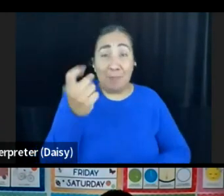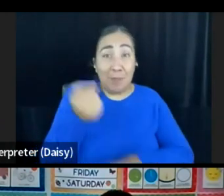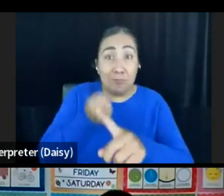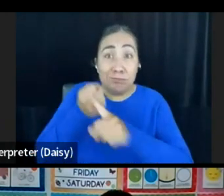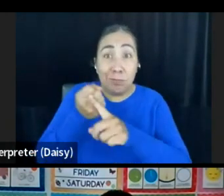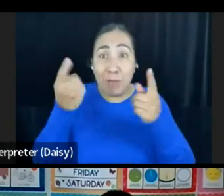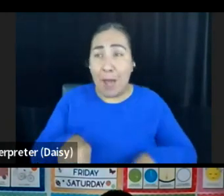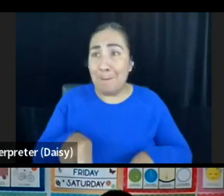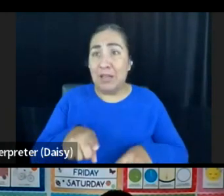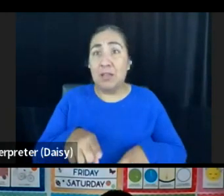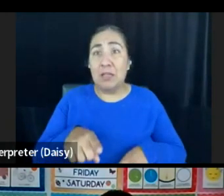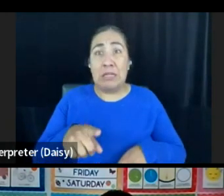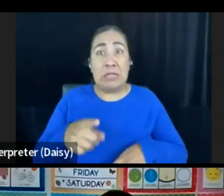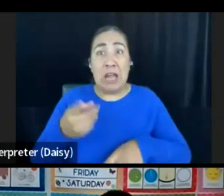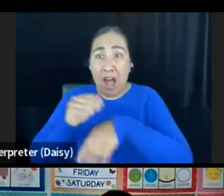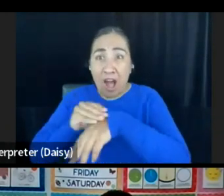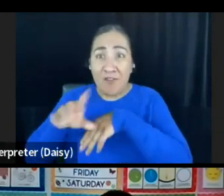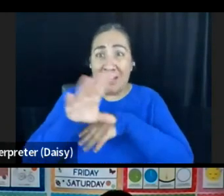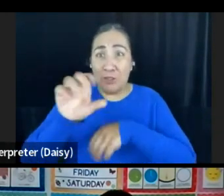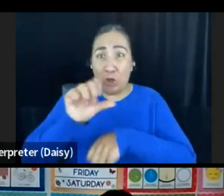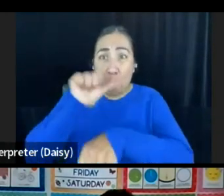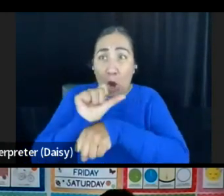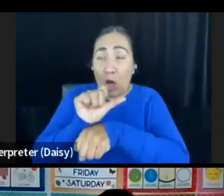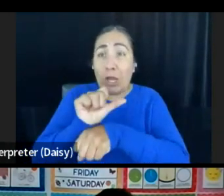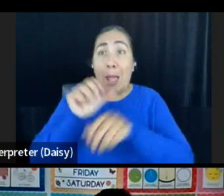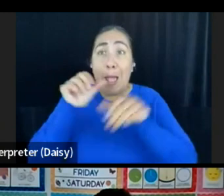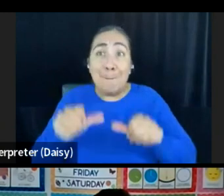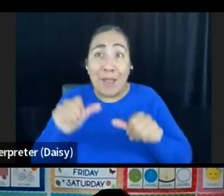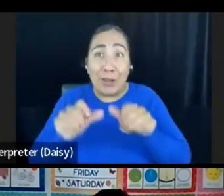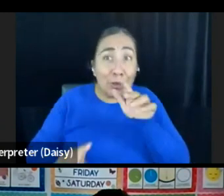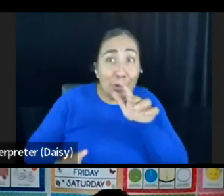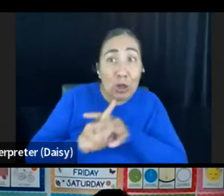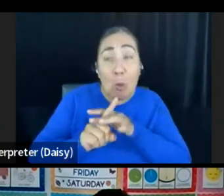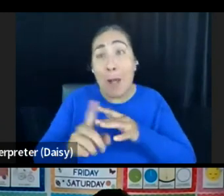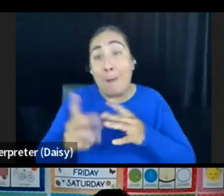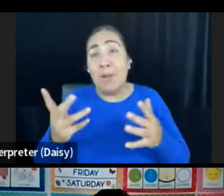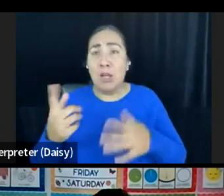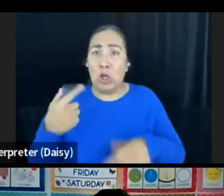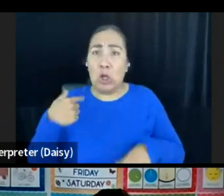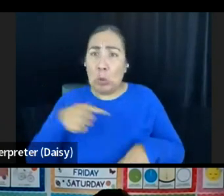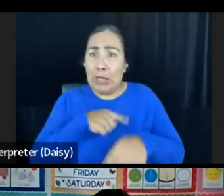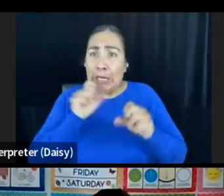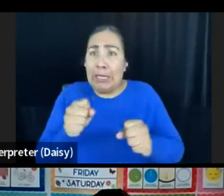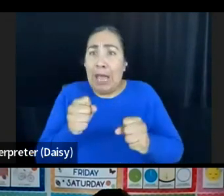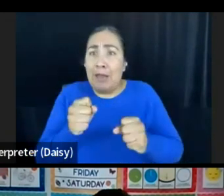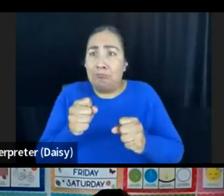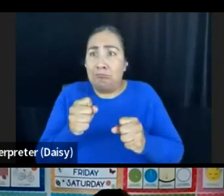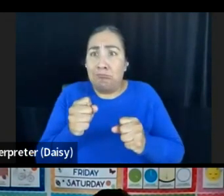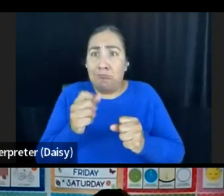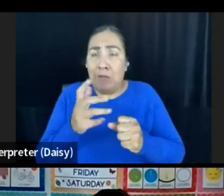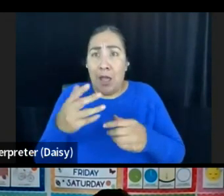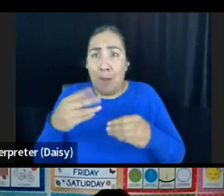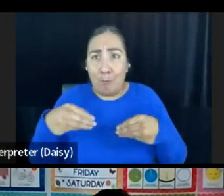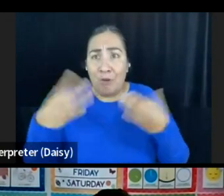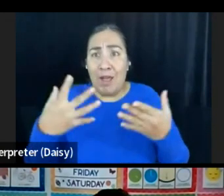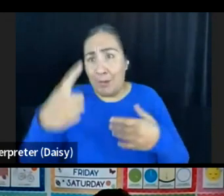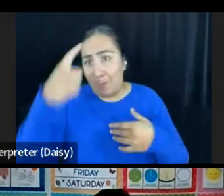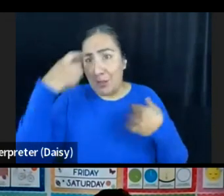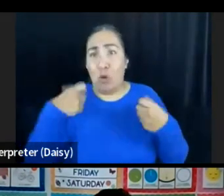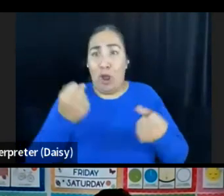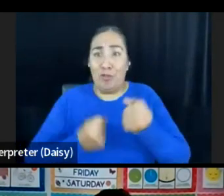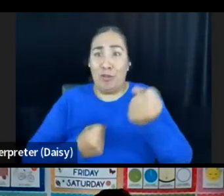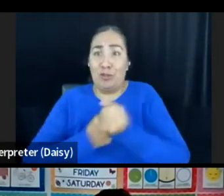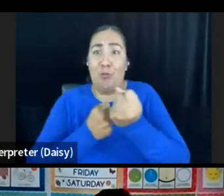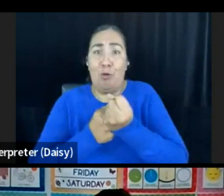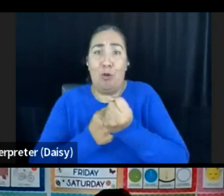in therapists, we can bring in mental health support, and the public pays for that. And we do make it clear that this is not to supplement